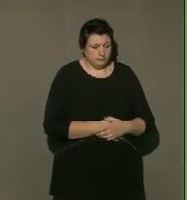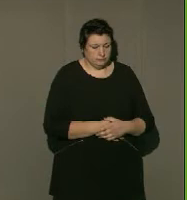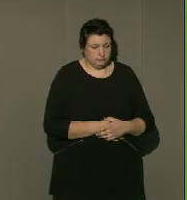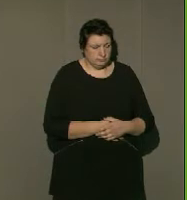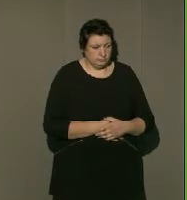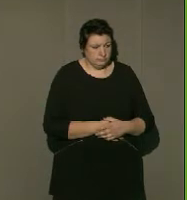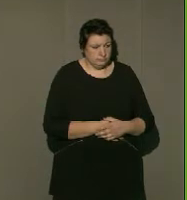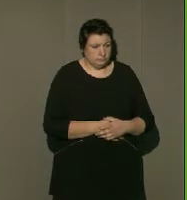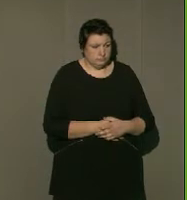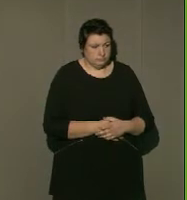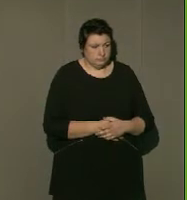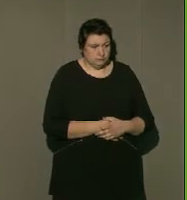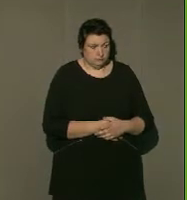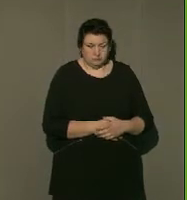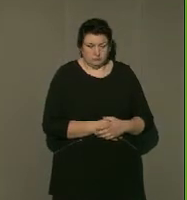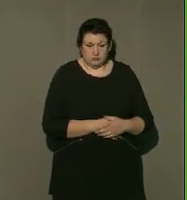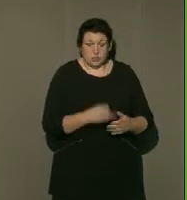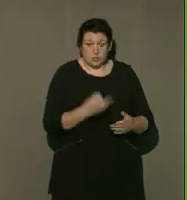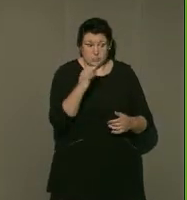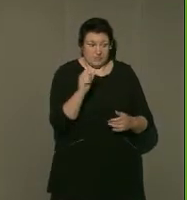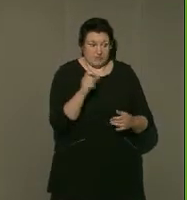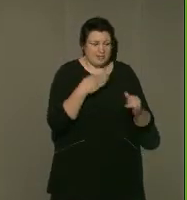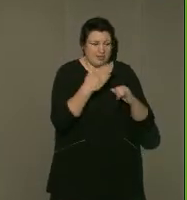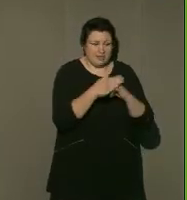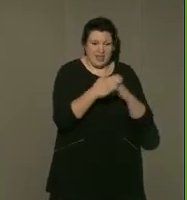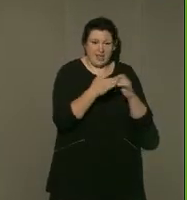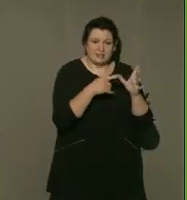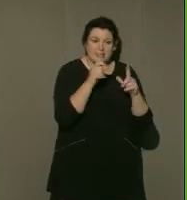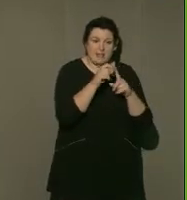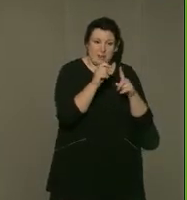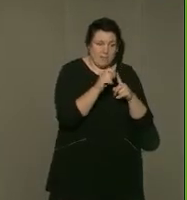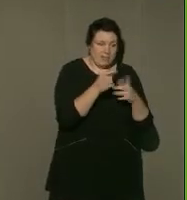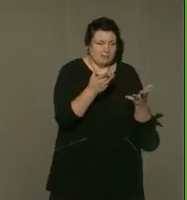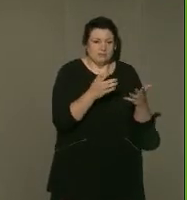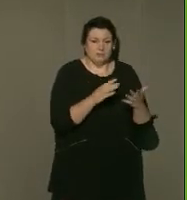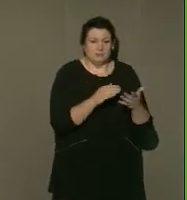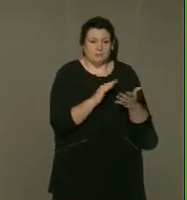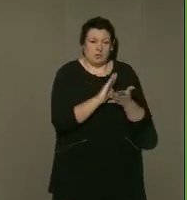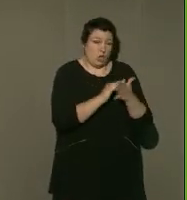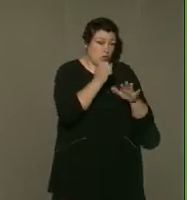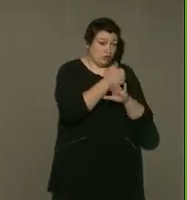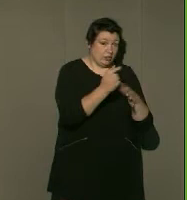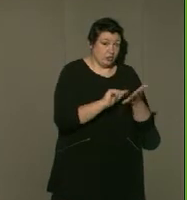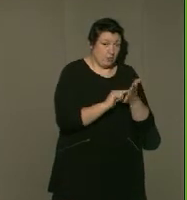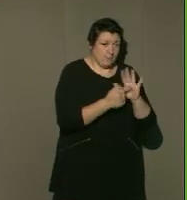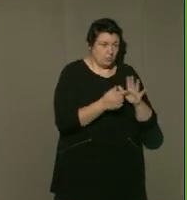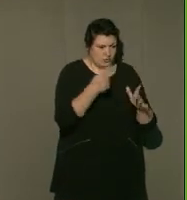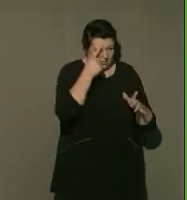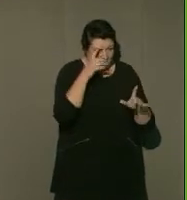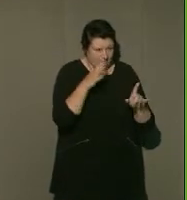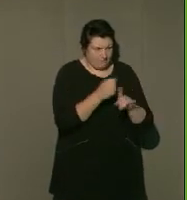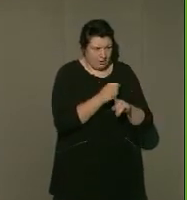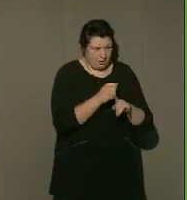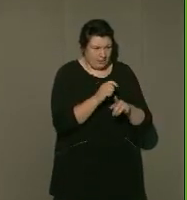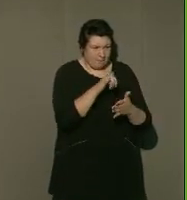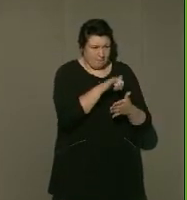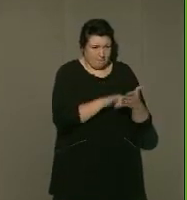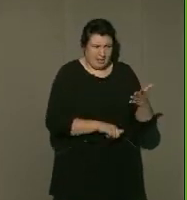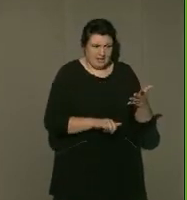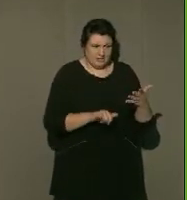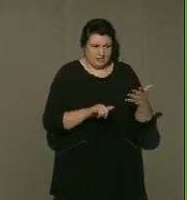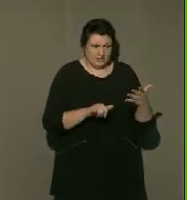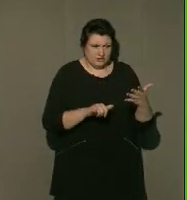Yeah, it's page 70 of the appendices. And the original motion is on page 10. Am I right about